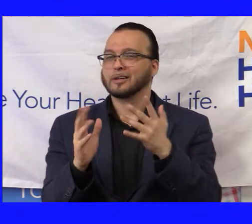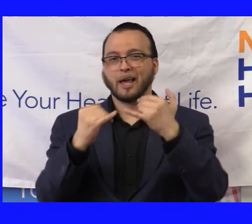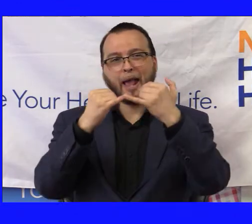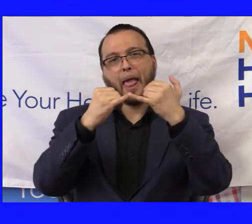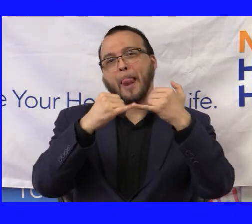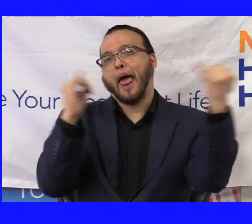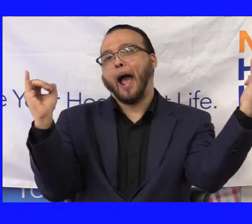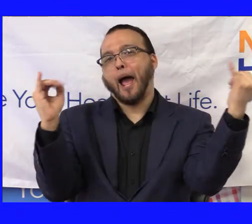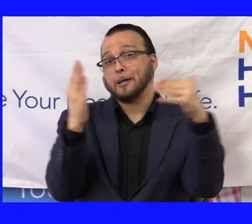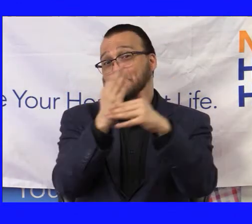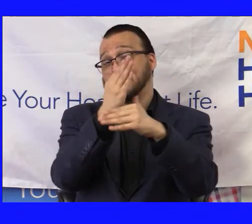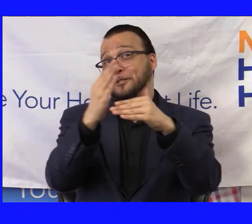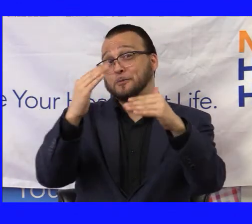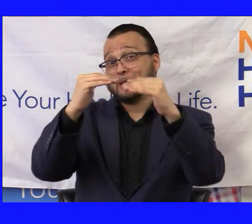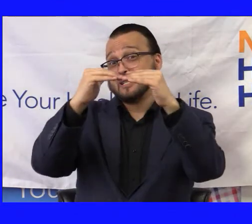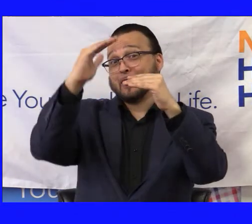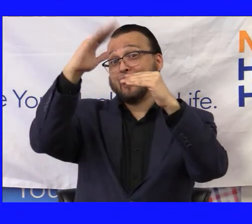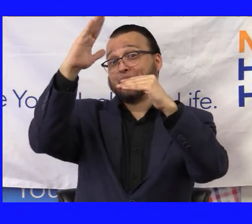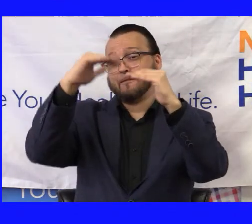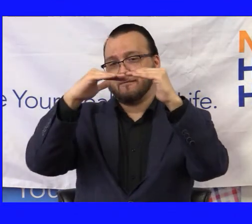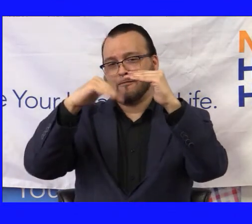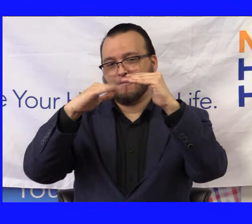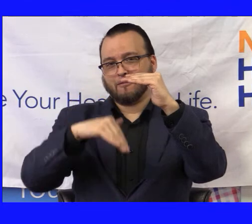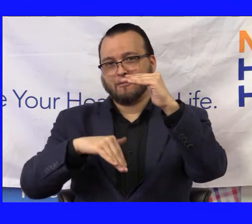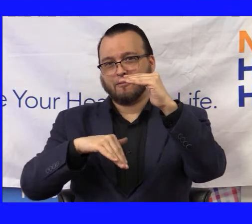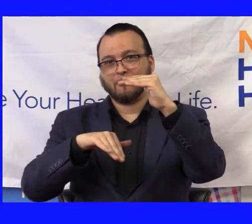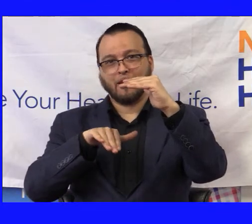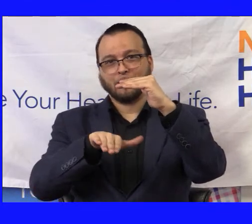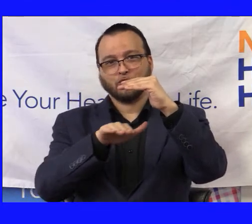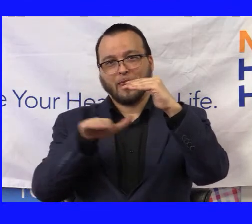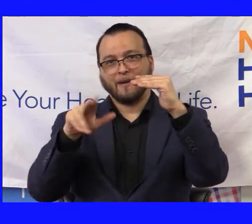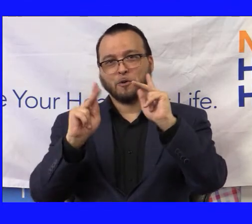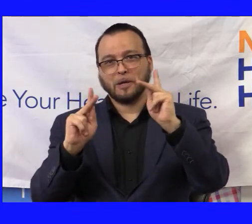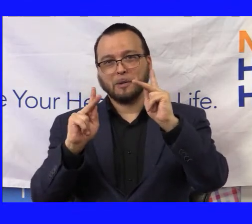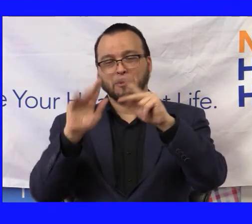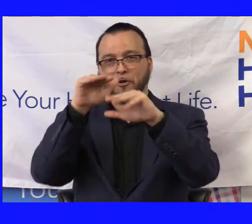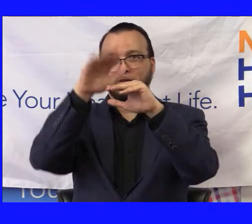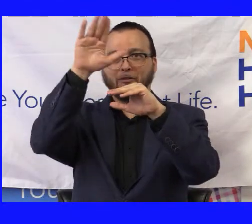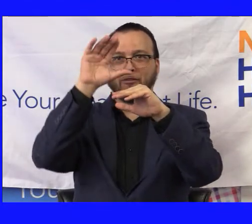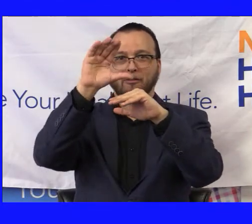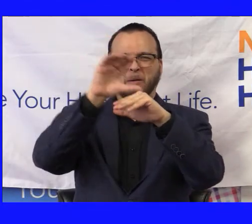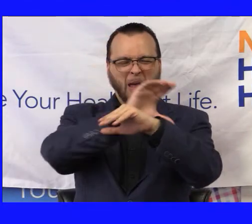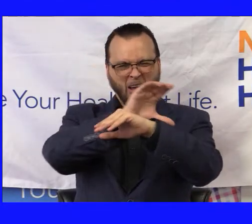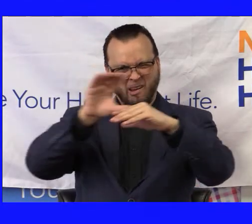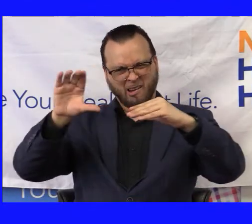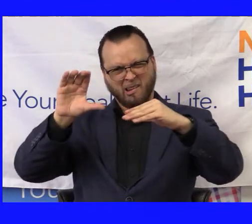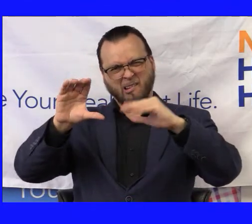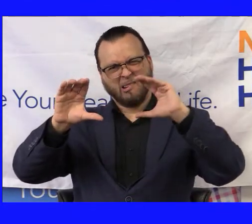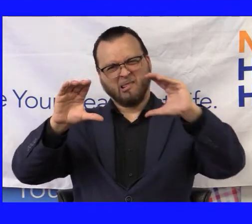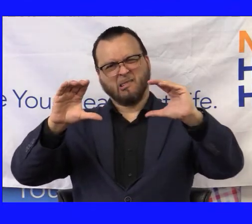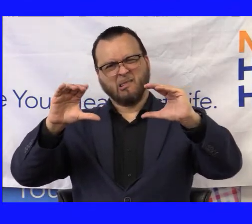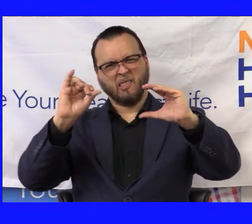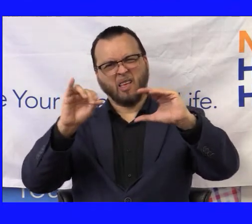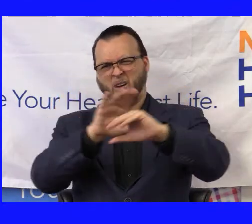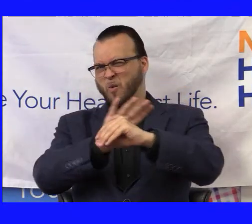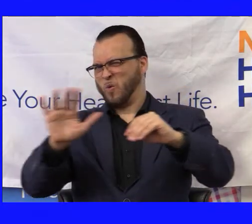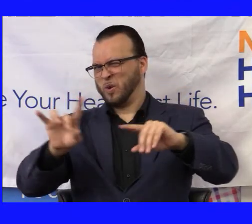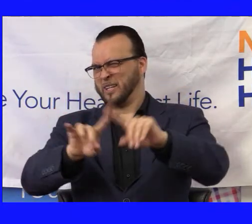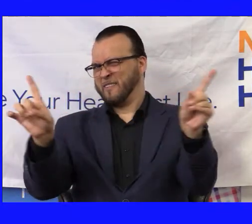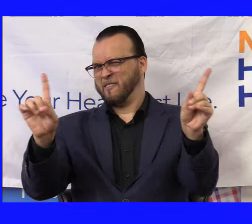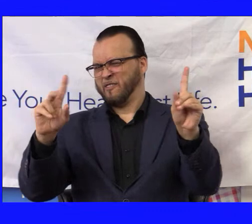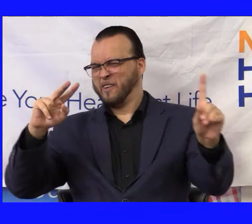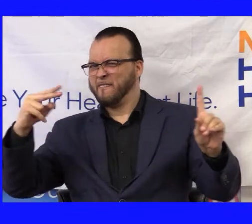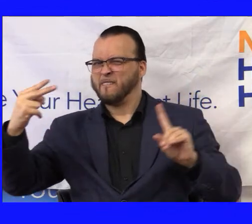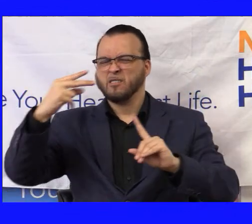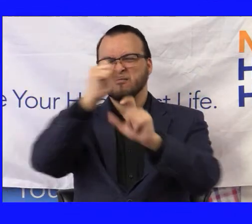executive level and the entry level personnel, but the middle level had a totally different view of the world.